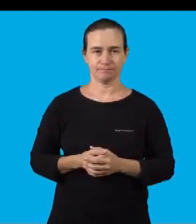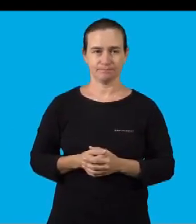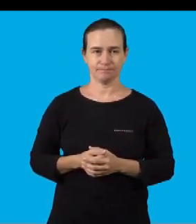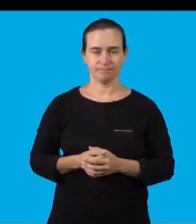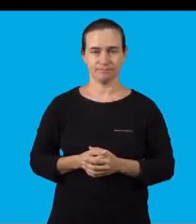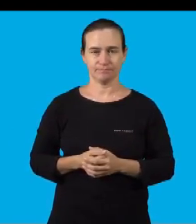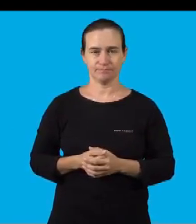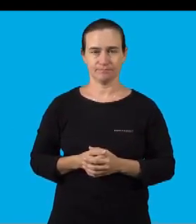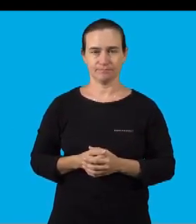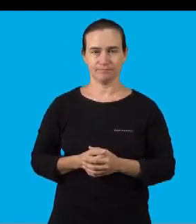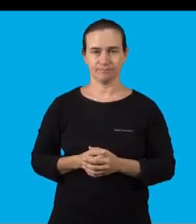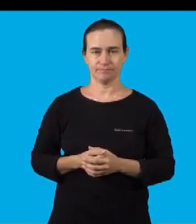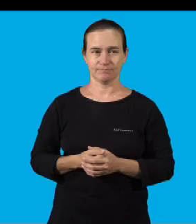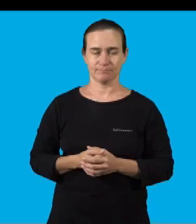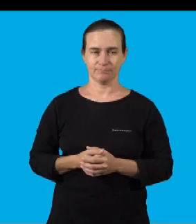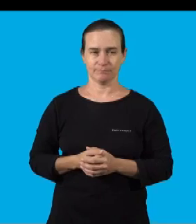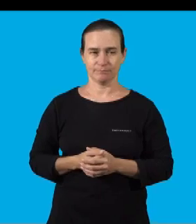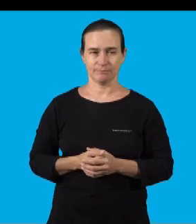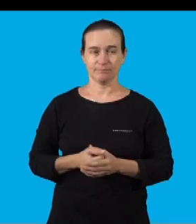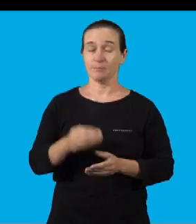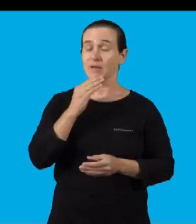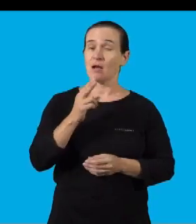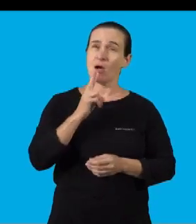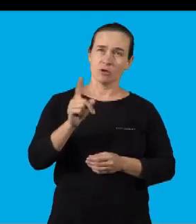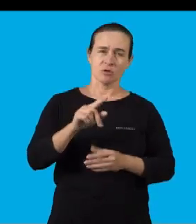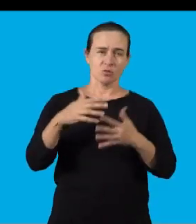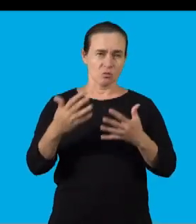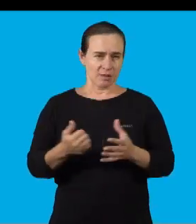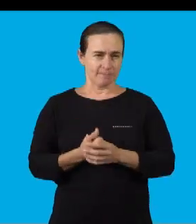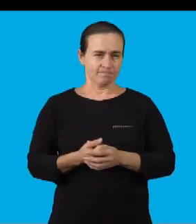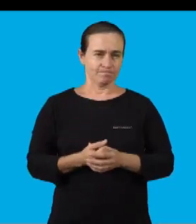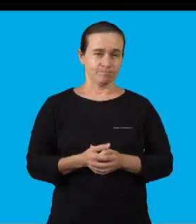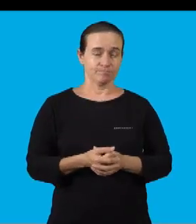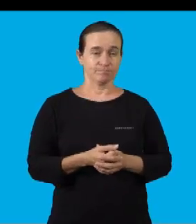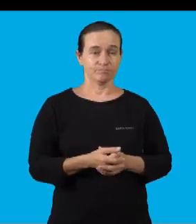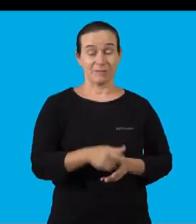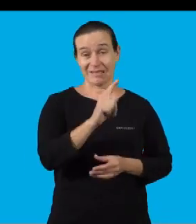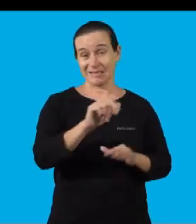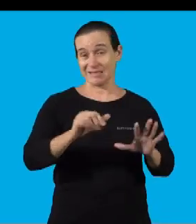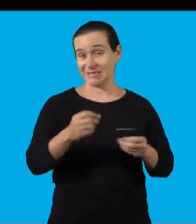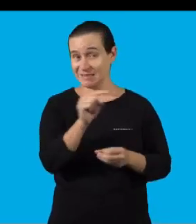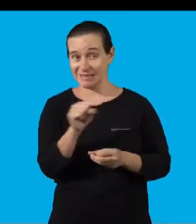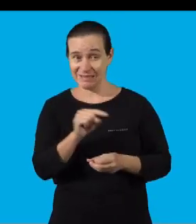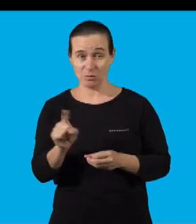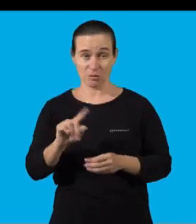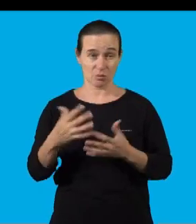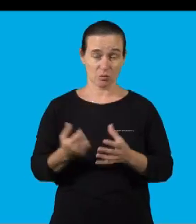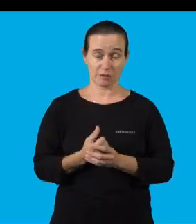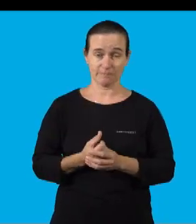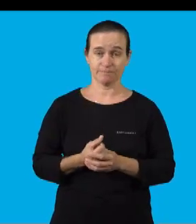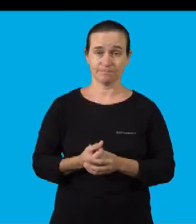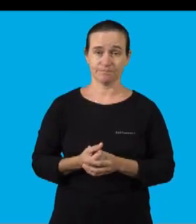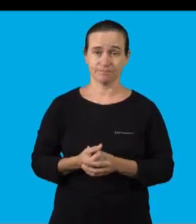we are going to add 9, and then we are going to have an answer of, that is the 60th term, that will be equals